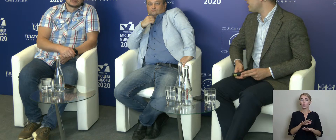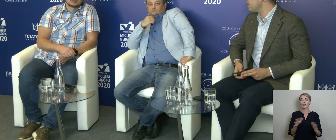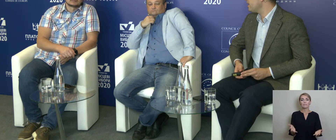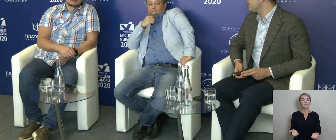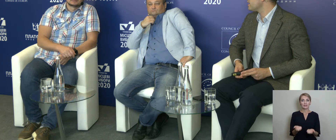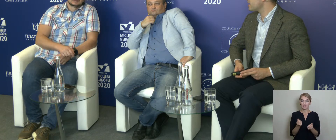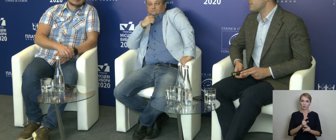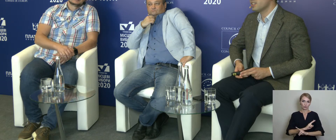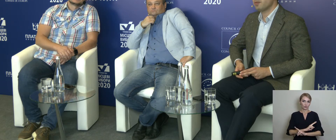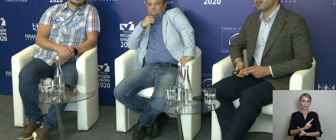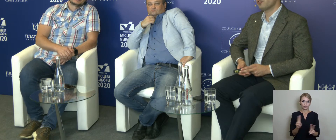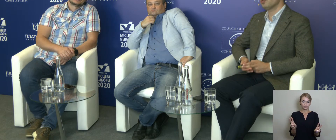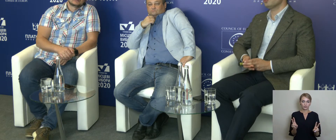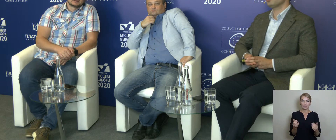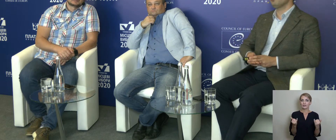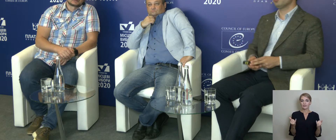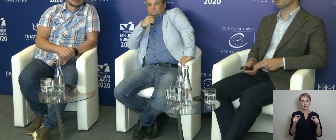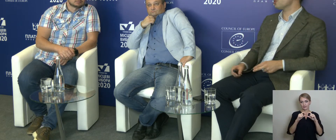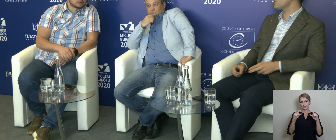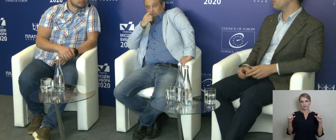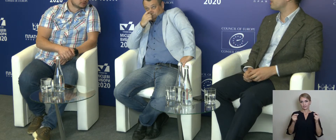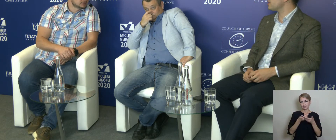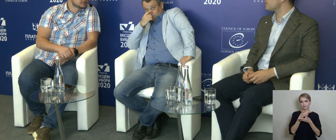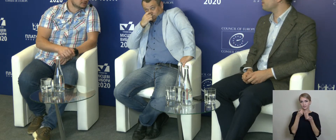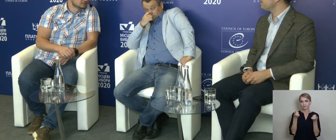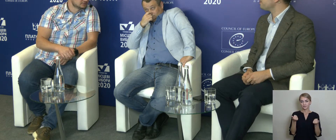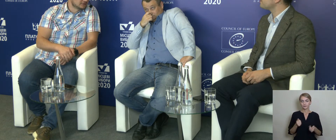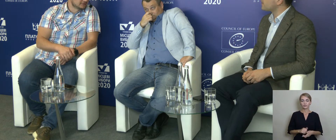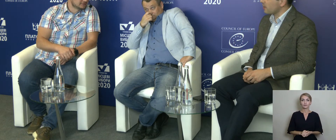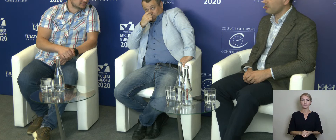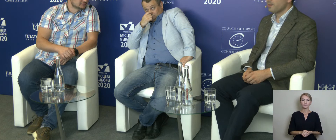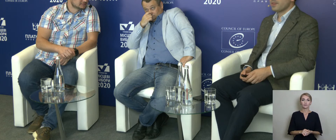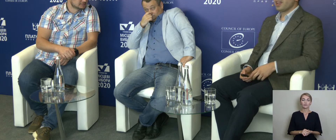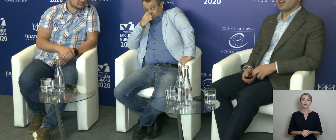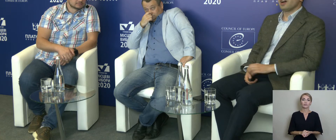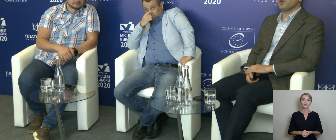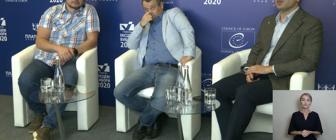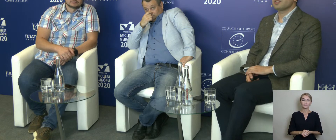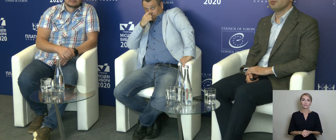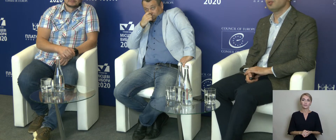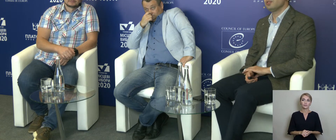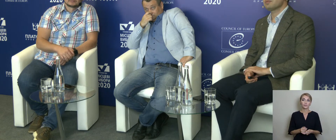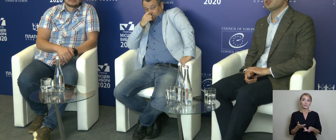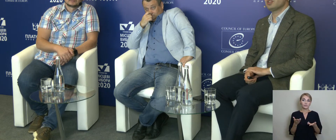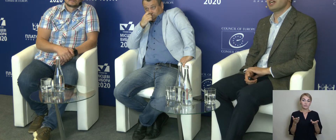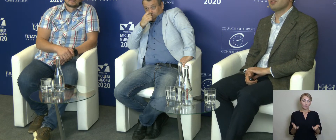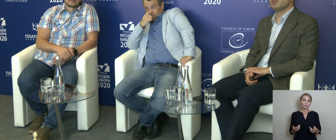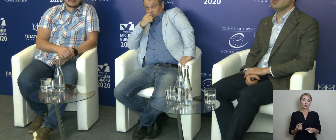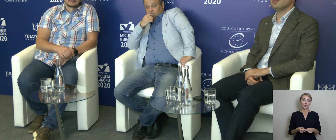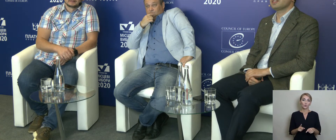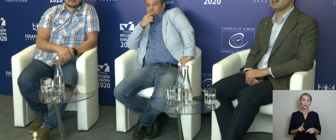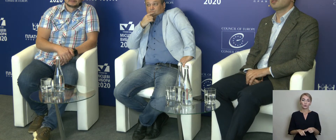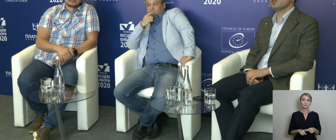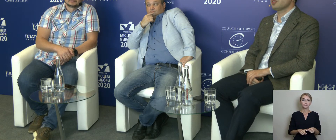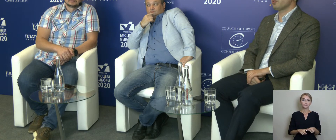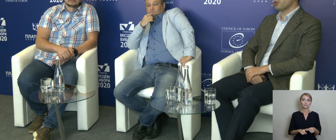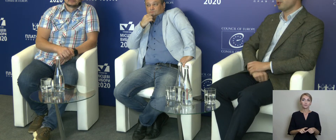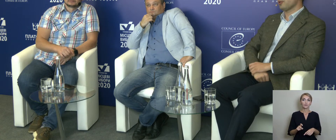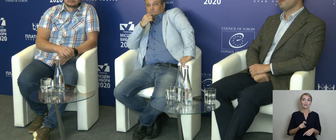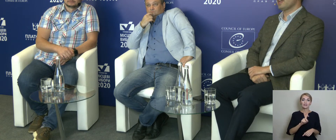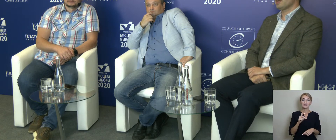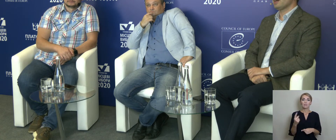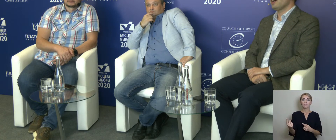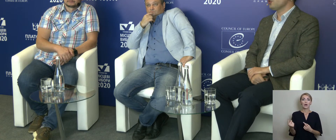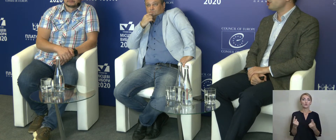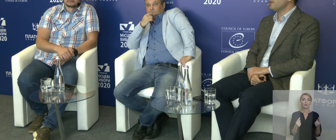be an option not to support any of the candidates. Now we don't have it. It's like a protesting voting.